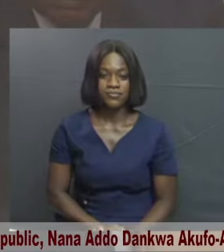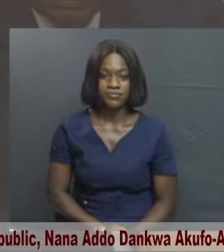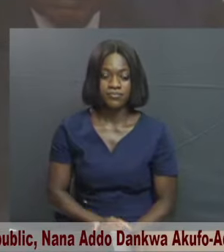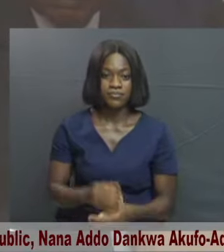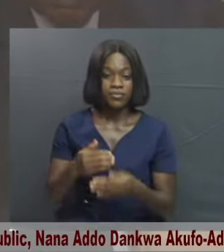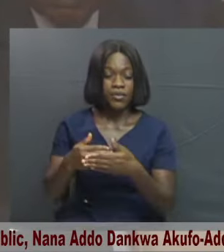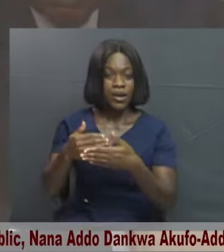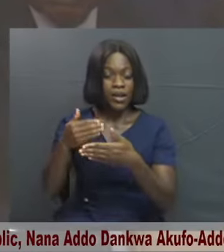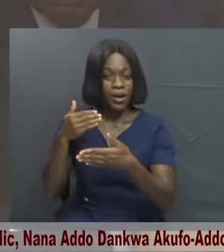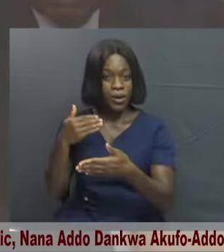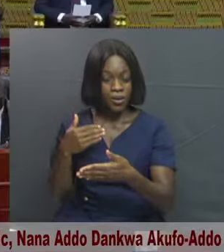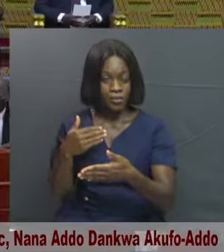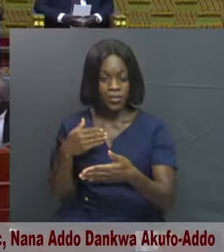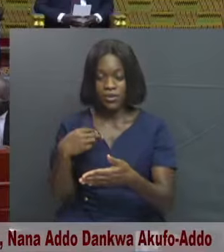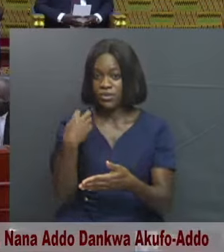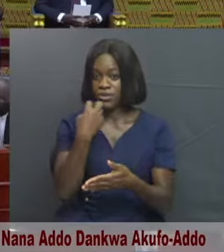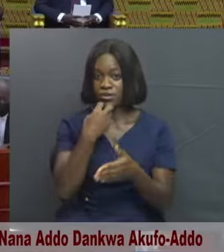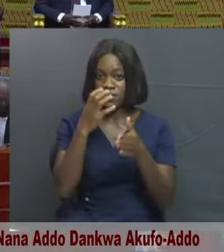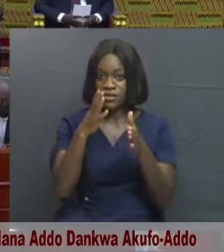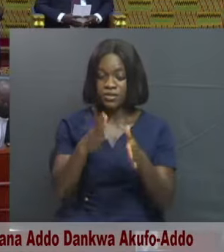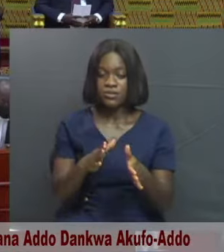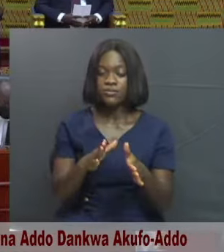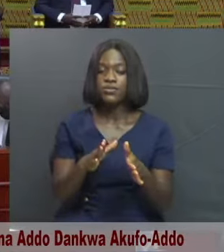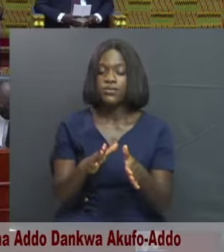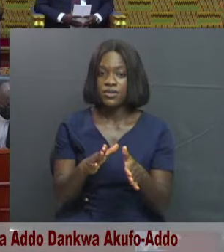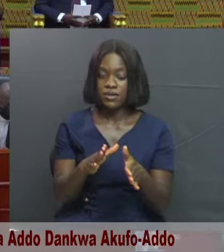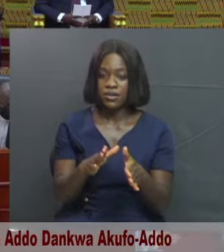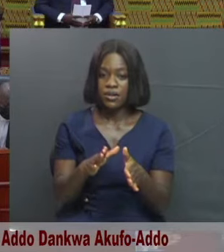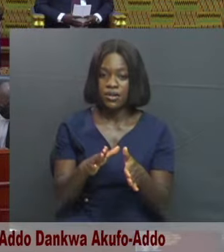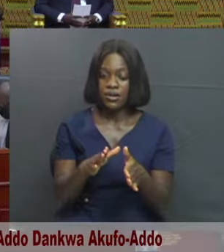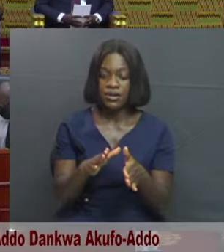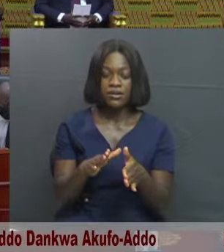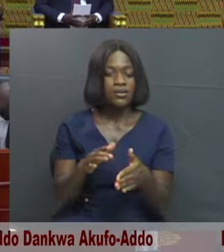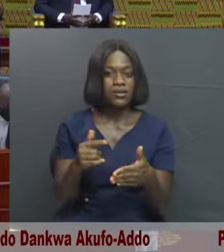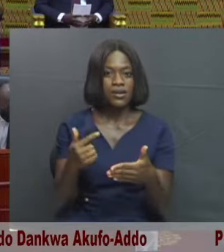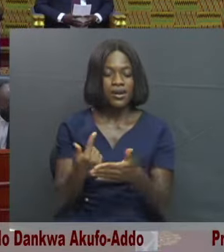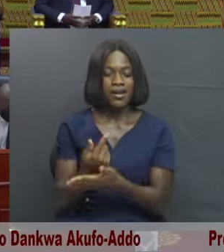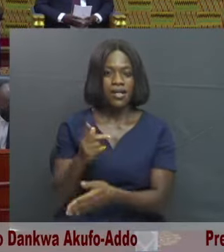the former speaker of parliament my